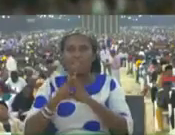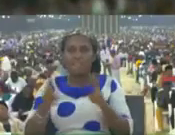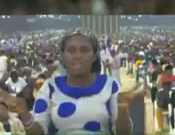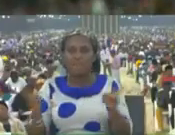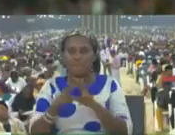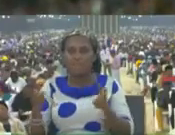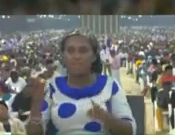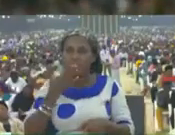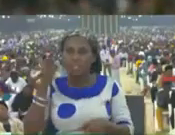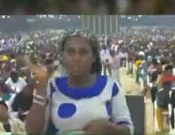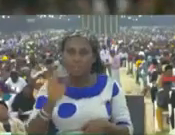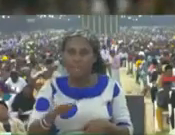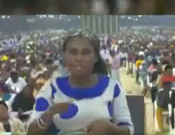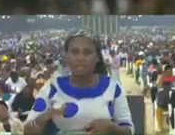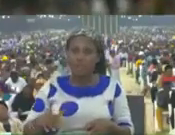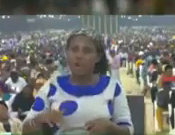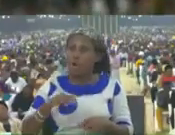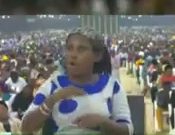The whole city